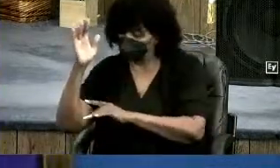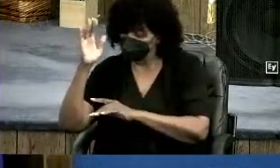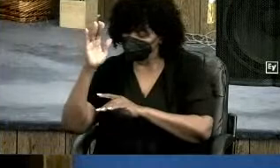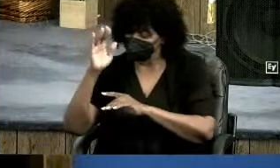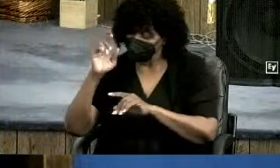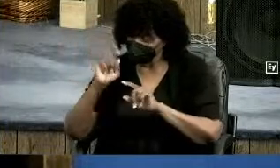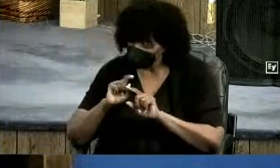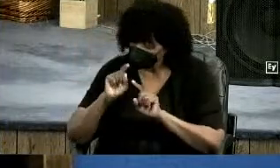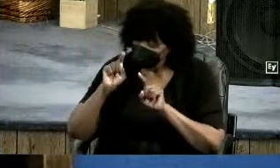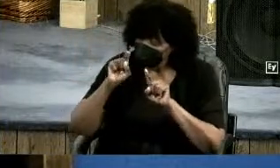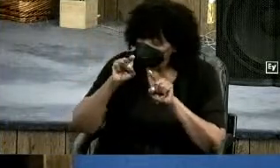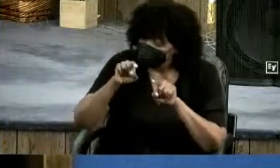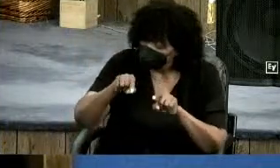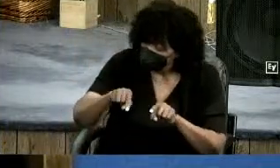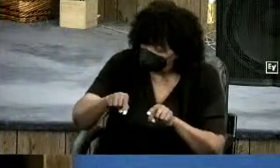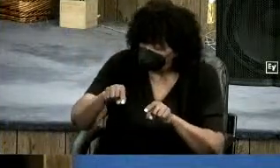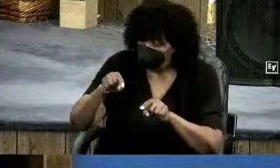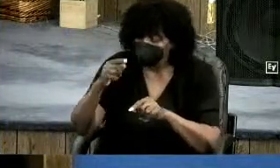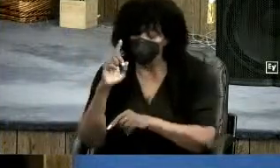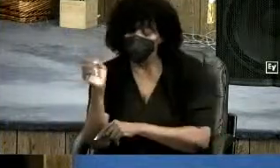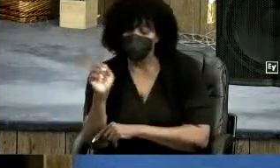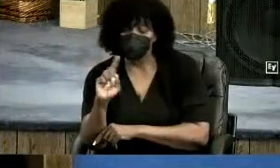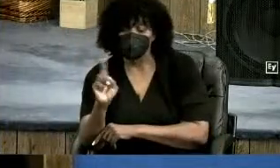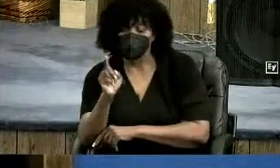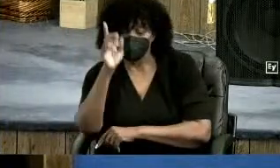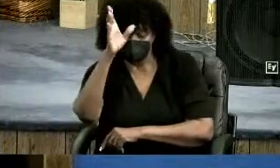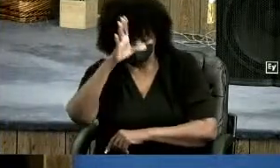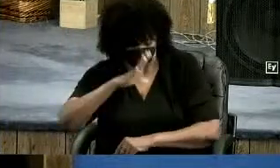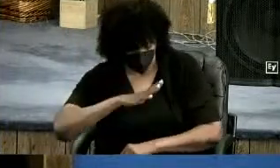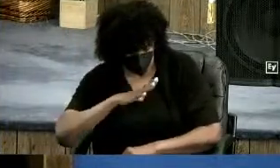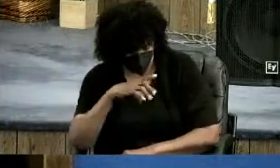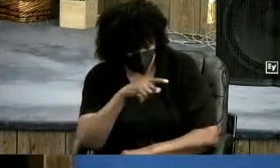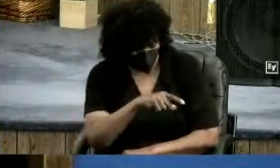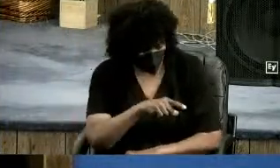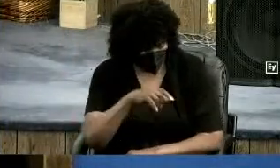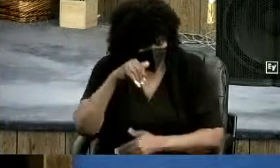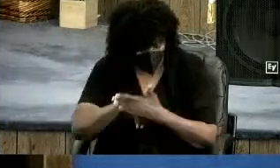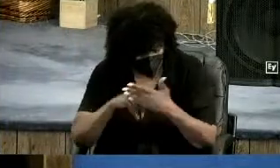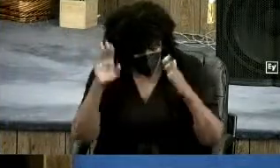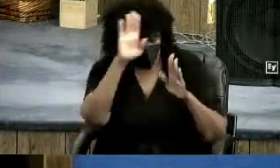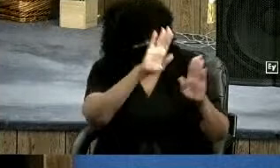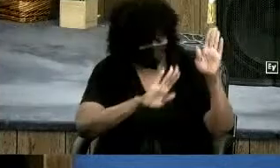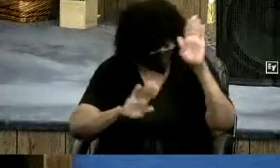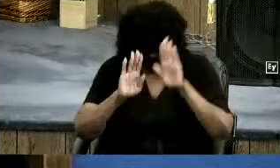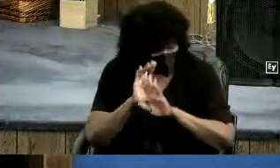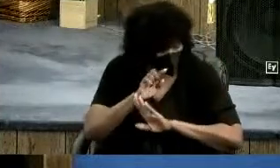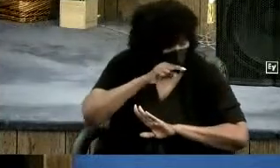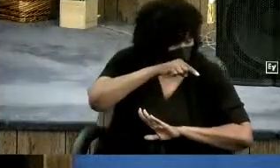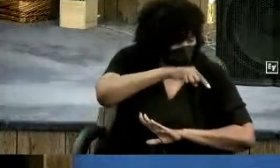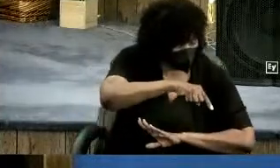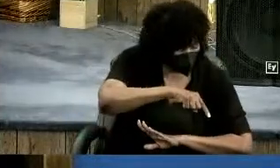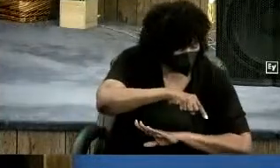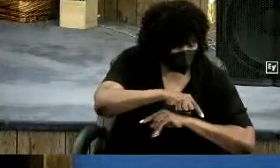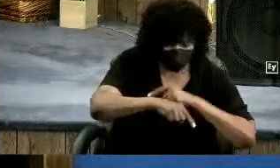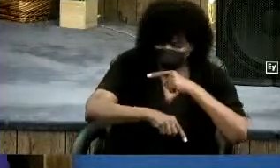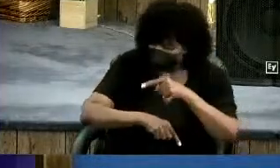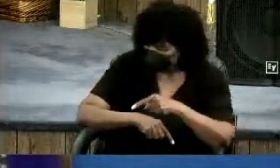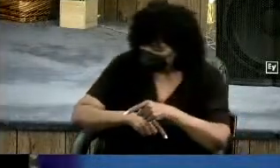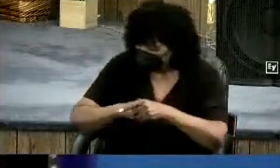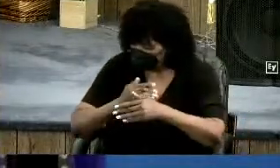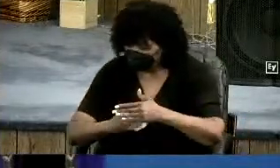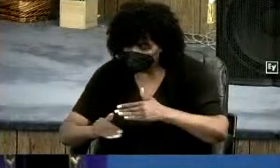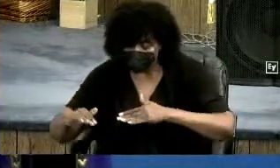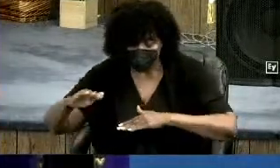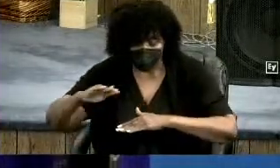other side where man was. He couldn't help but look and see that man was in trouble on the other side, in another dimension, in